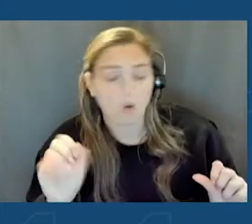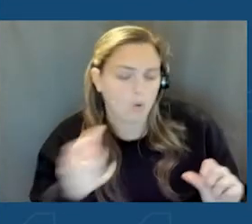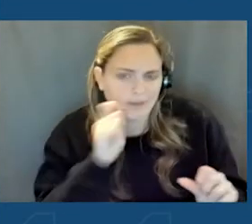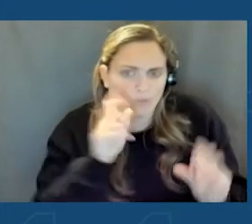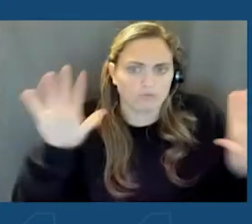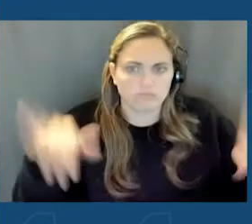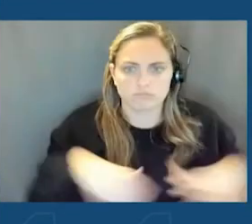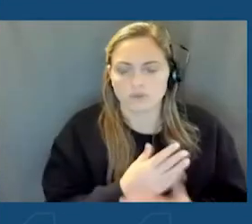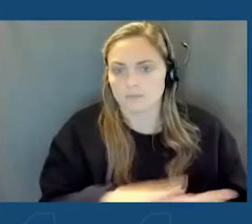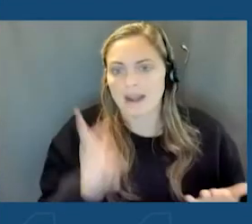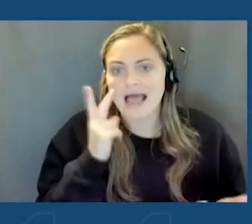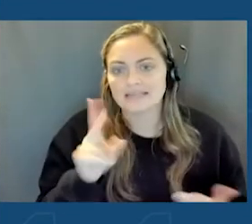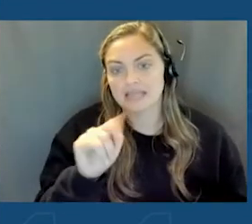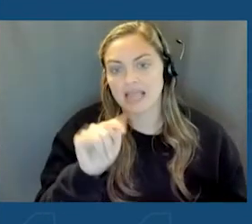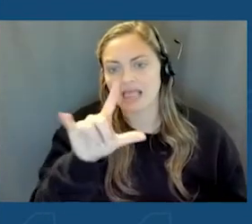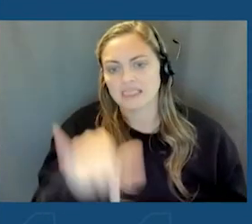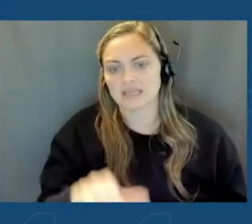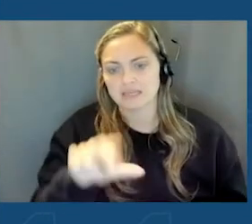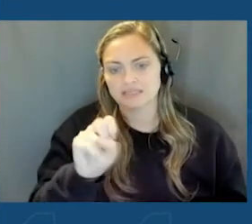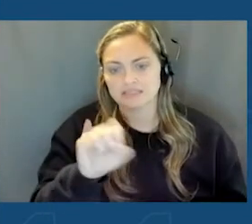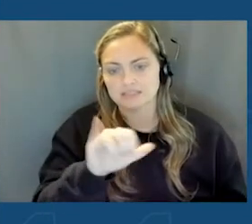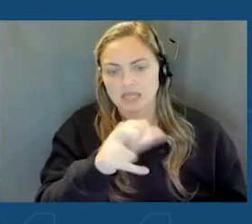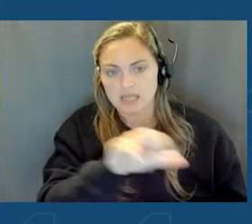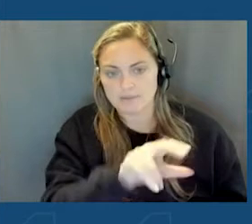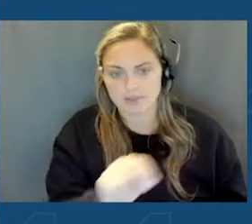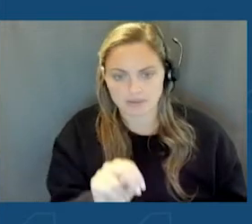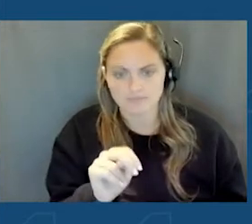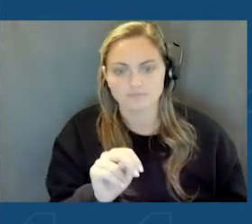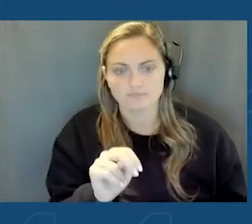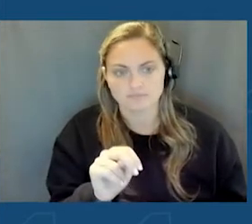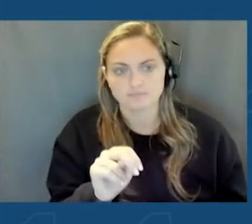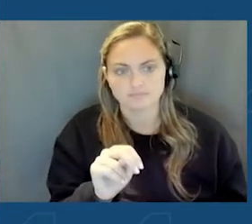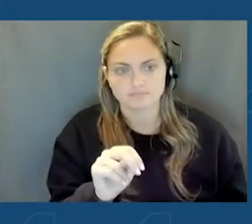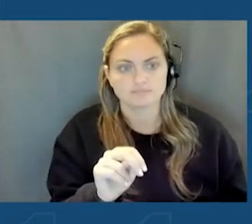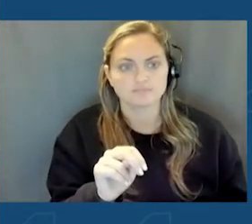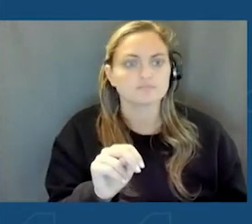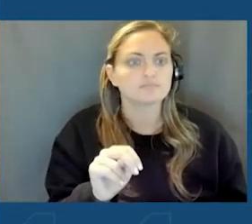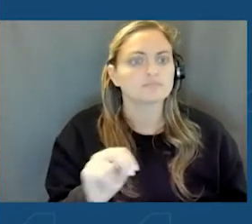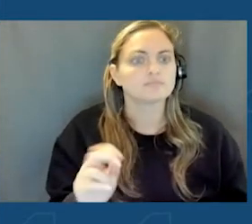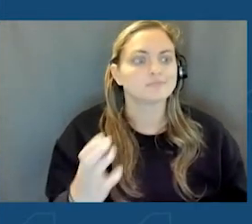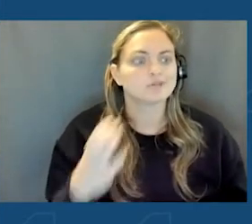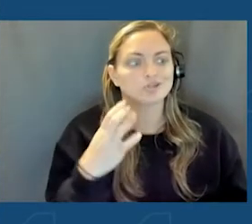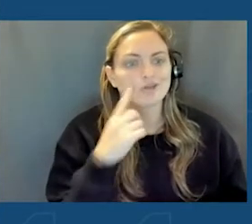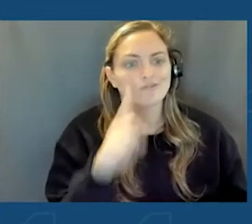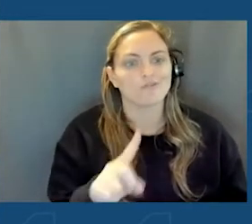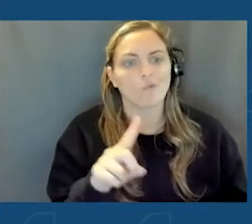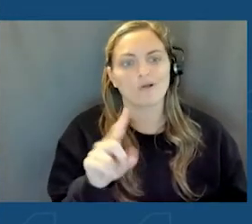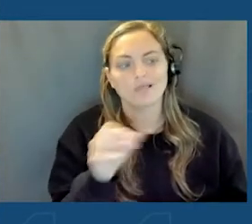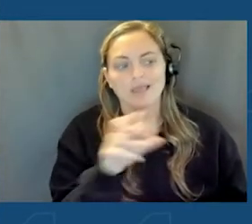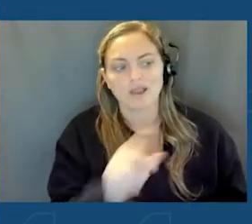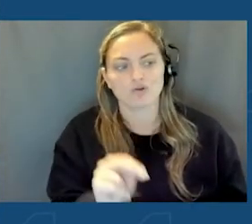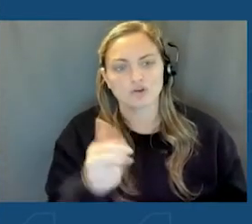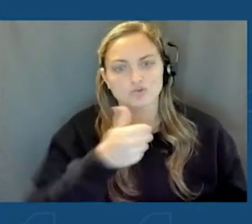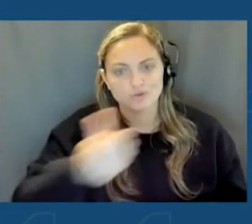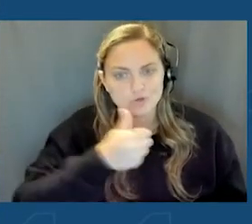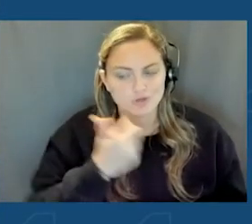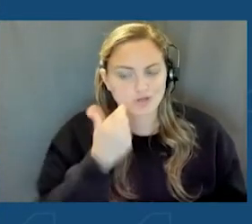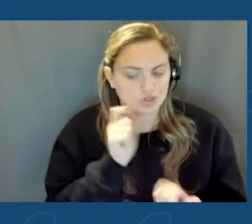see Anthony Simon, the chairman of SMART, the Sheet Metal Air Transportation, a person who I've just met since I've been chair